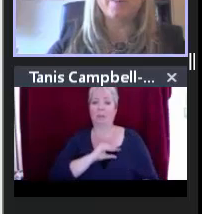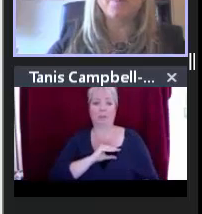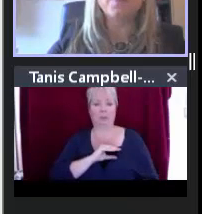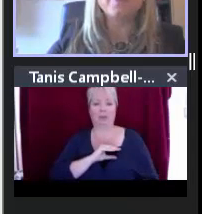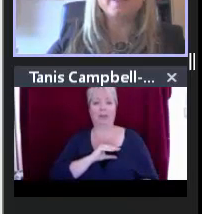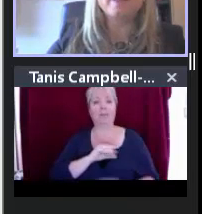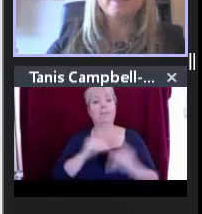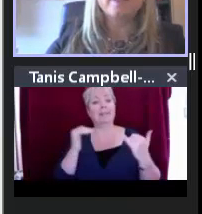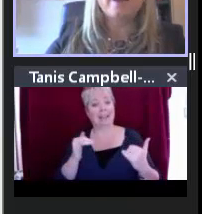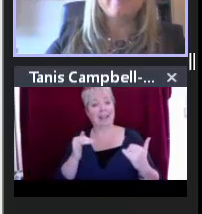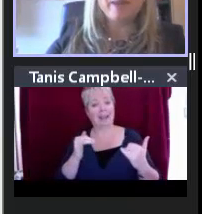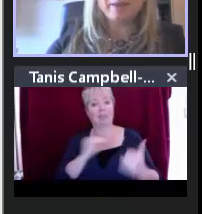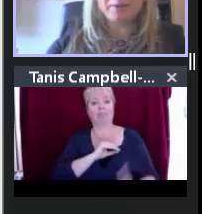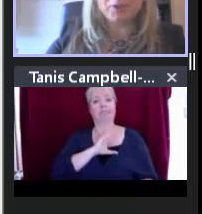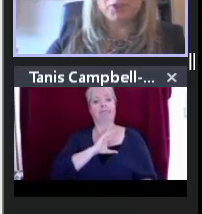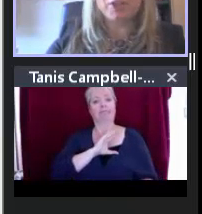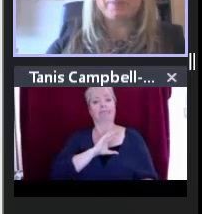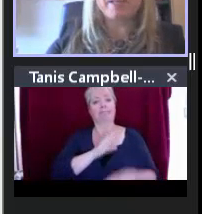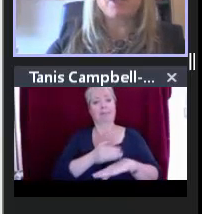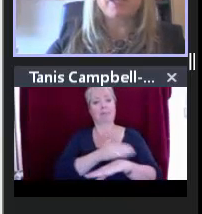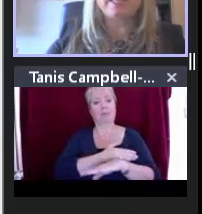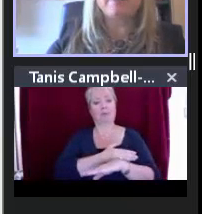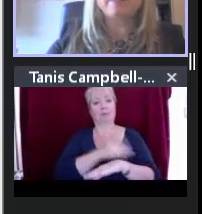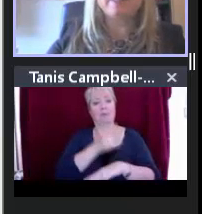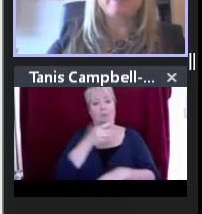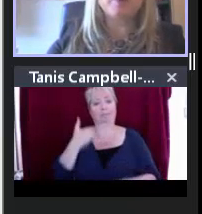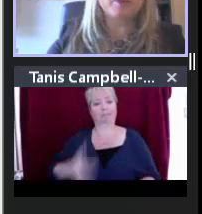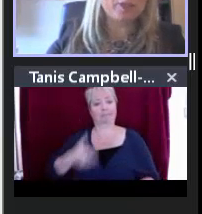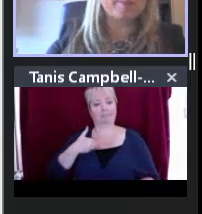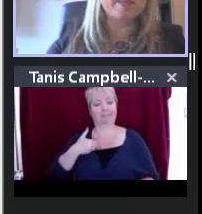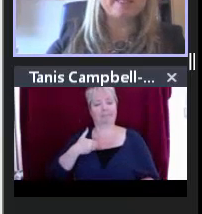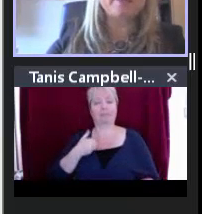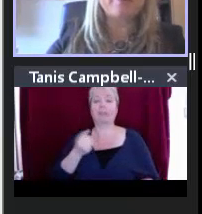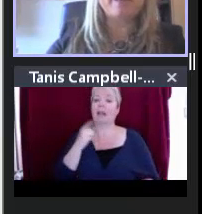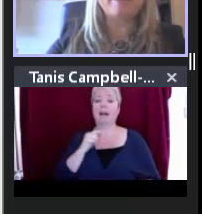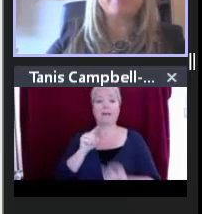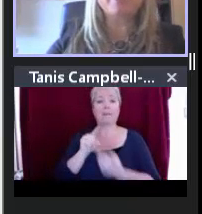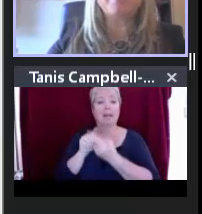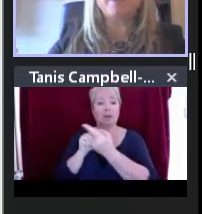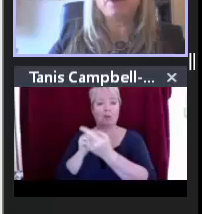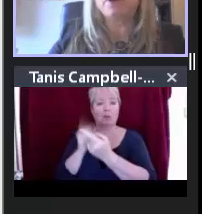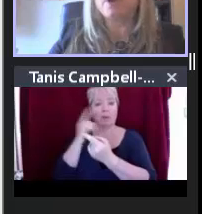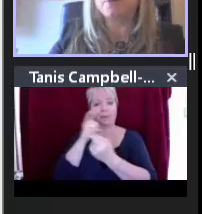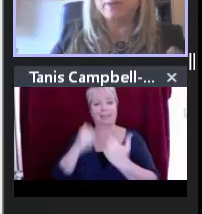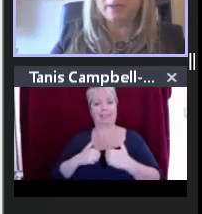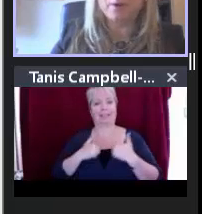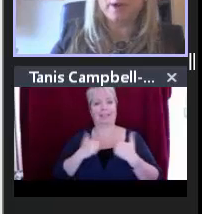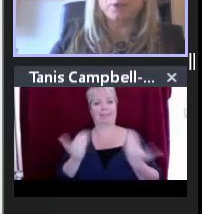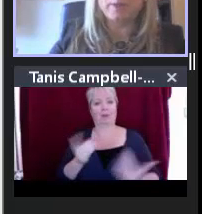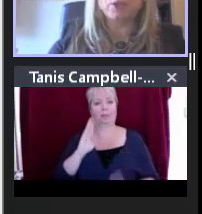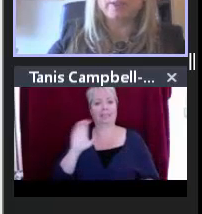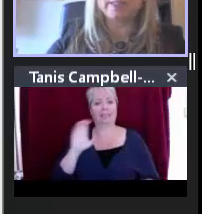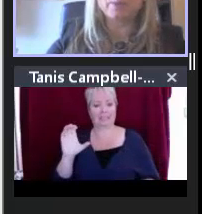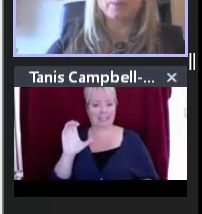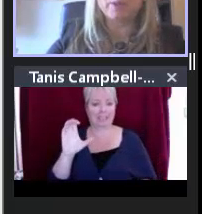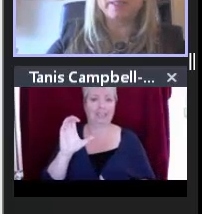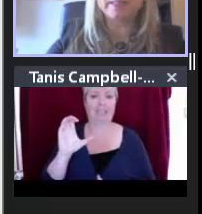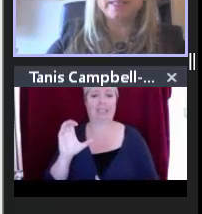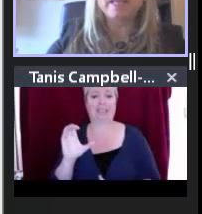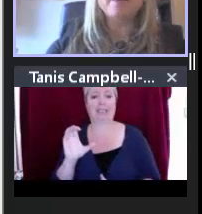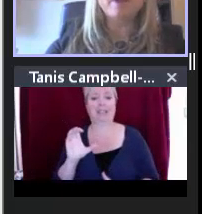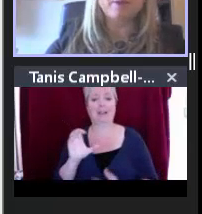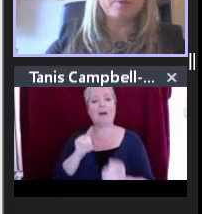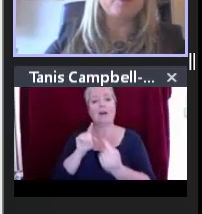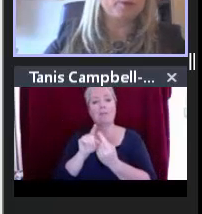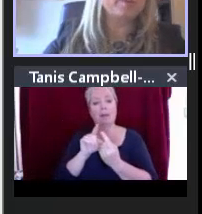person now." I've met Shirley because she lives in British Columbia, so I've been able to meet her not only at the graduation